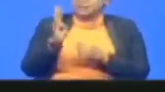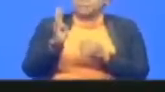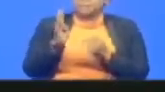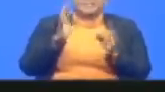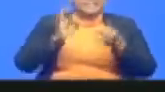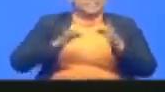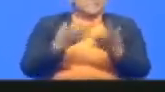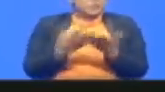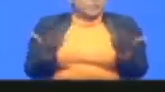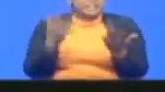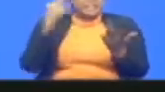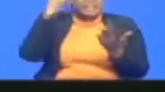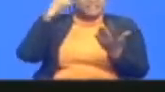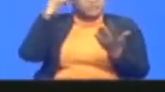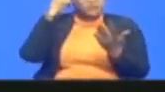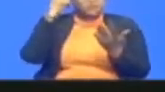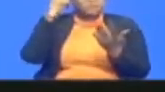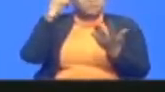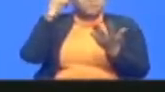reason